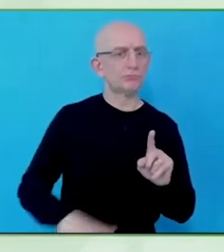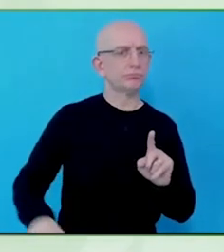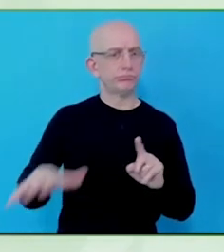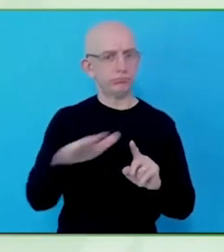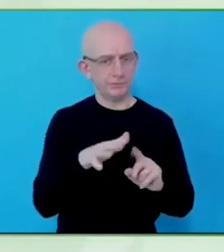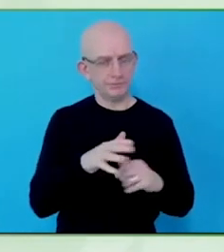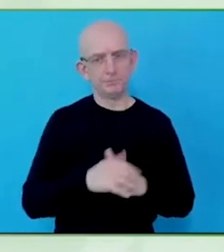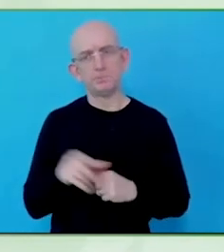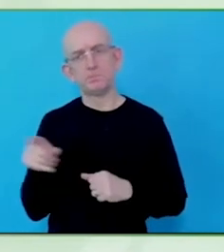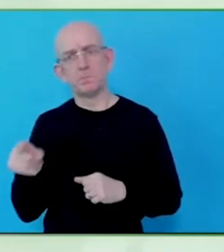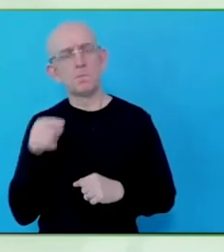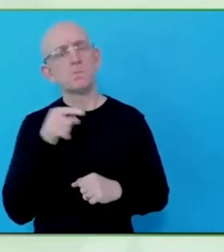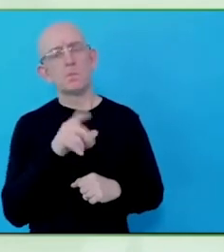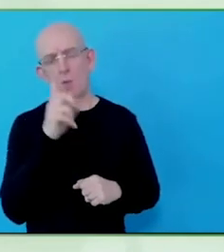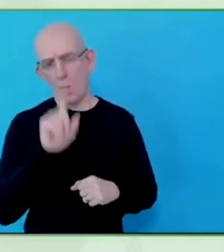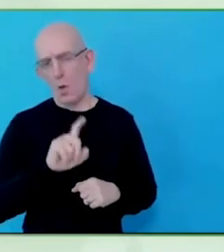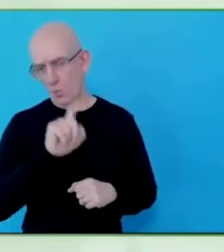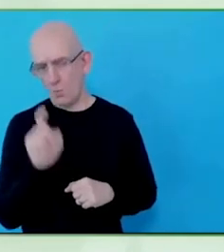excellent question.